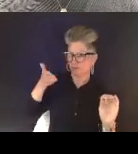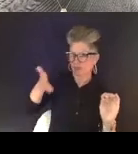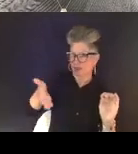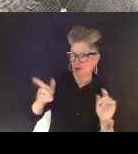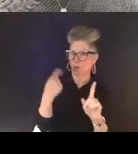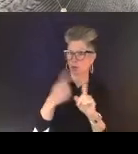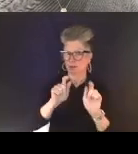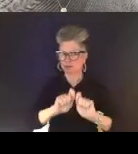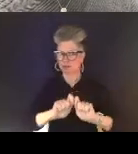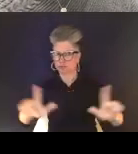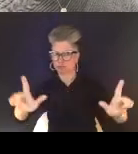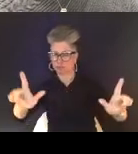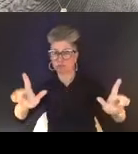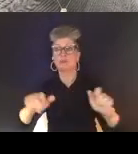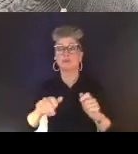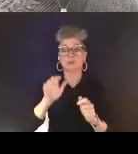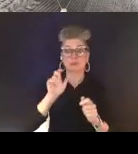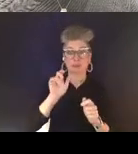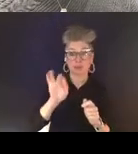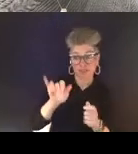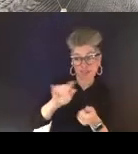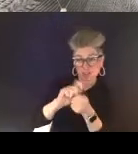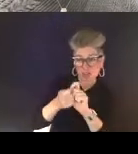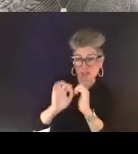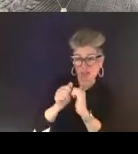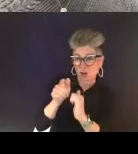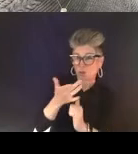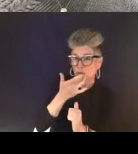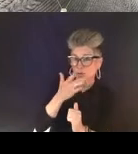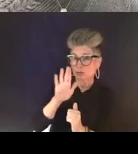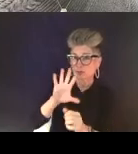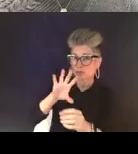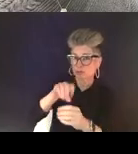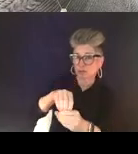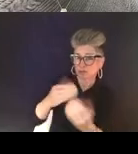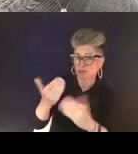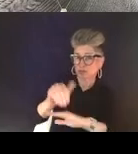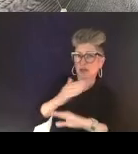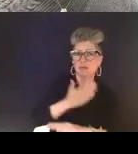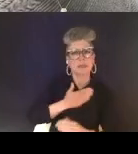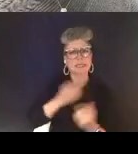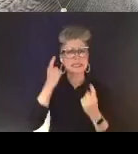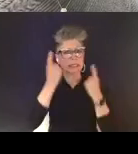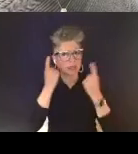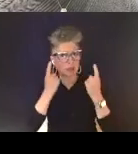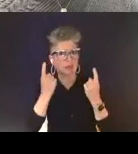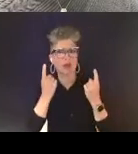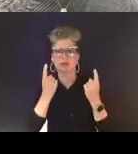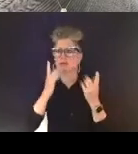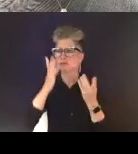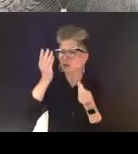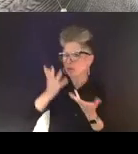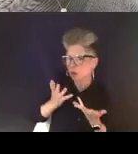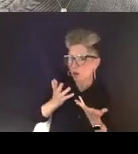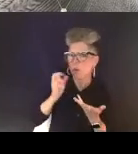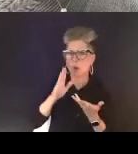publish it. So if that alters how you would like to participate tonight, please, think about that, or let me know, or